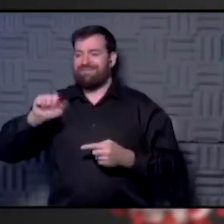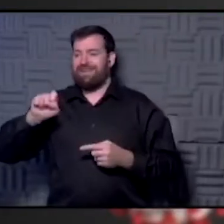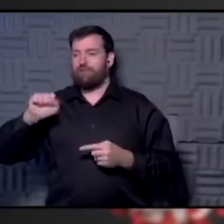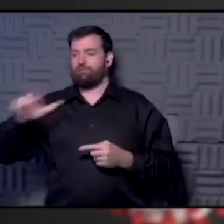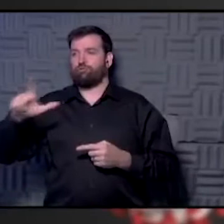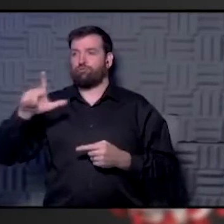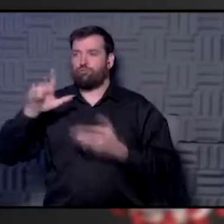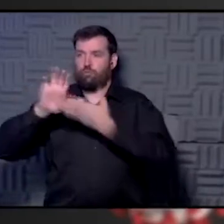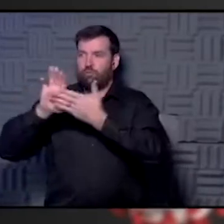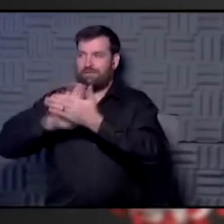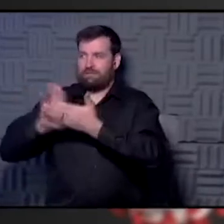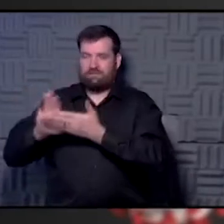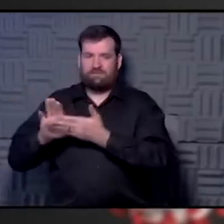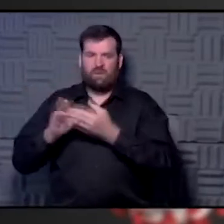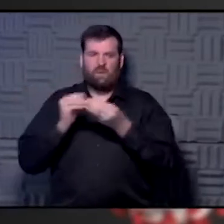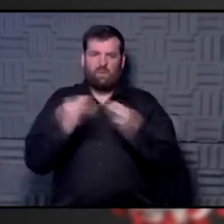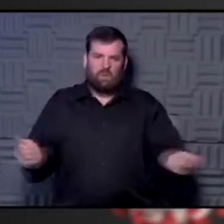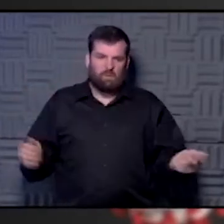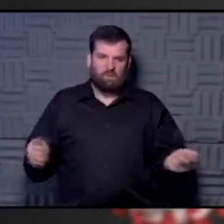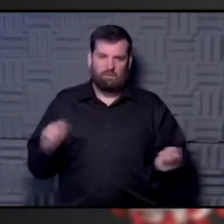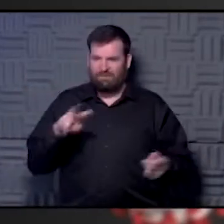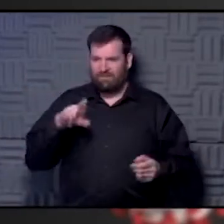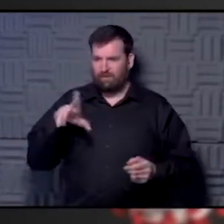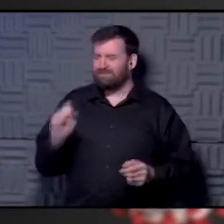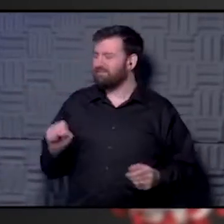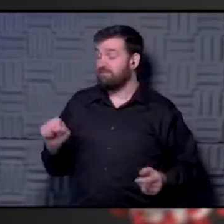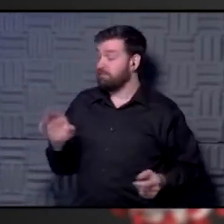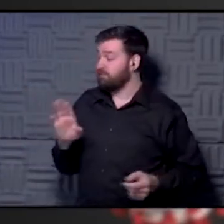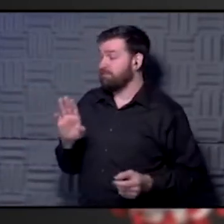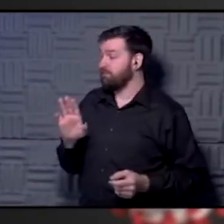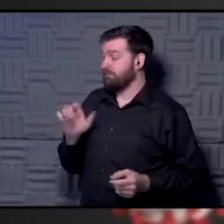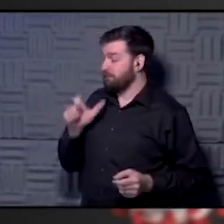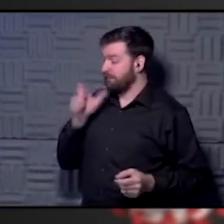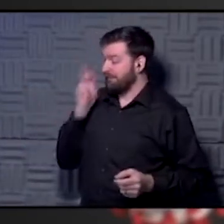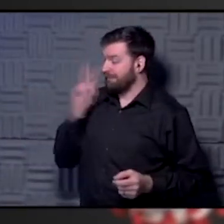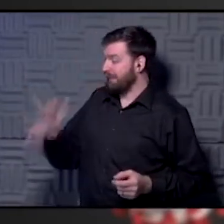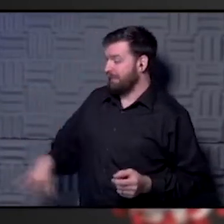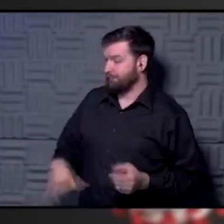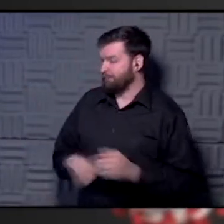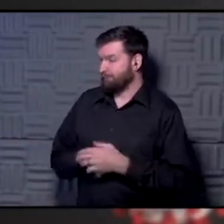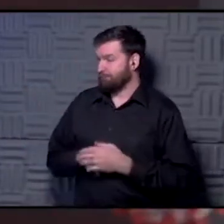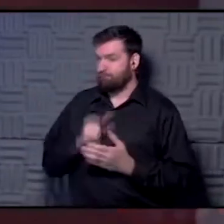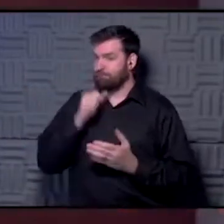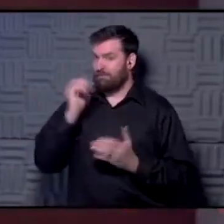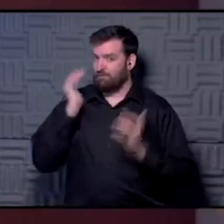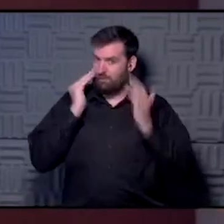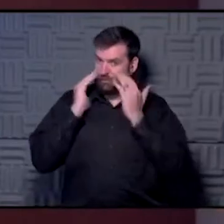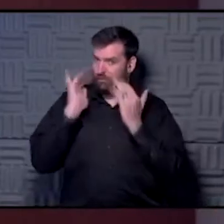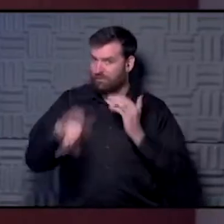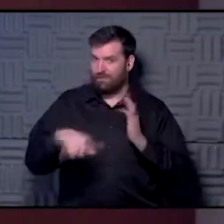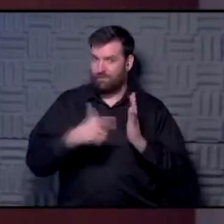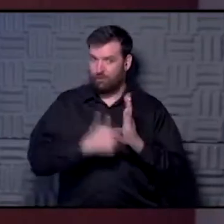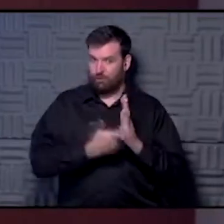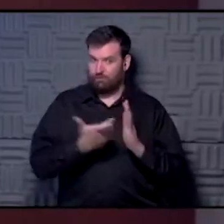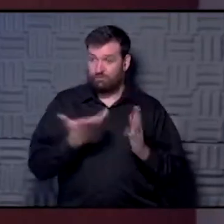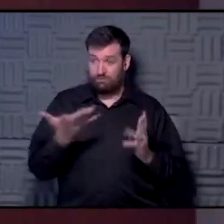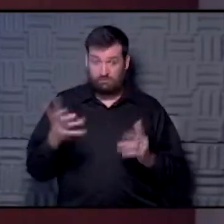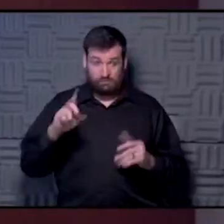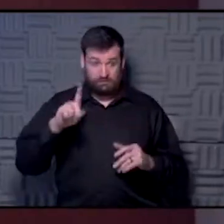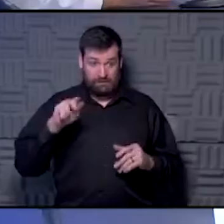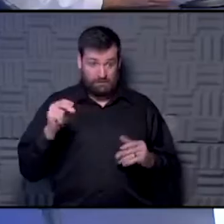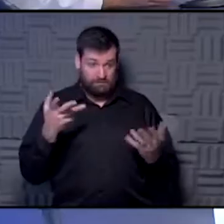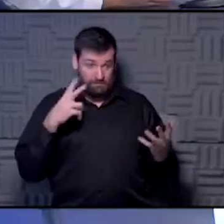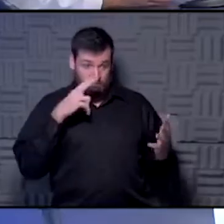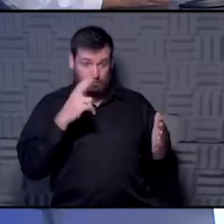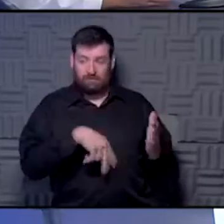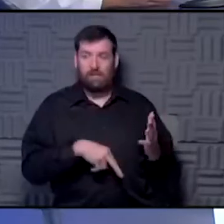Is that true? Amanda? I have certainly not seen that anywhere, so I'm not familiar with those articles. I don't know if Dana, if you've picked up